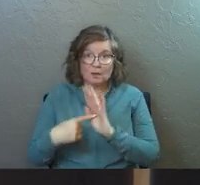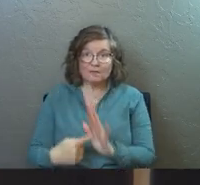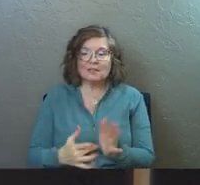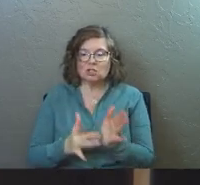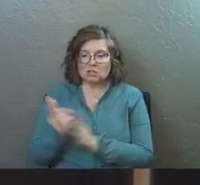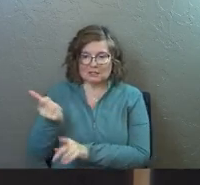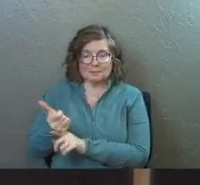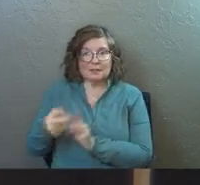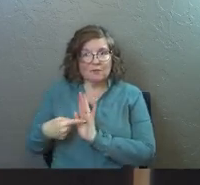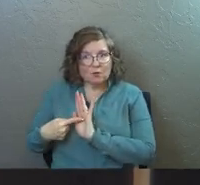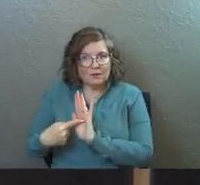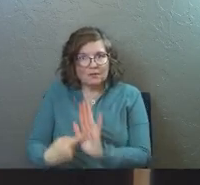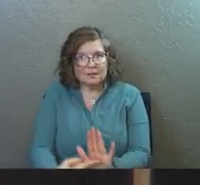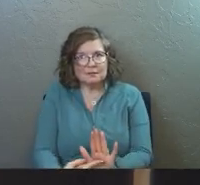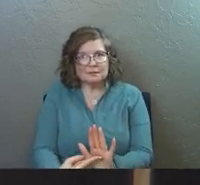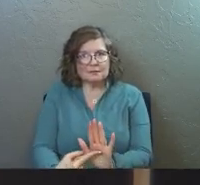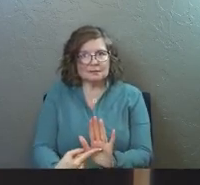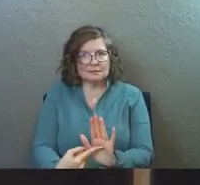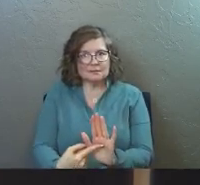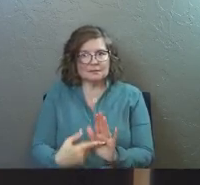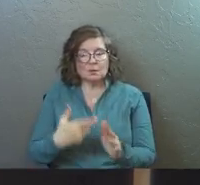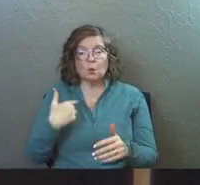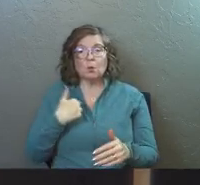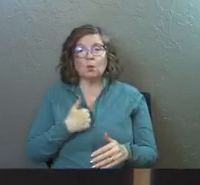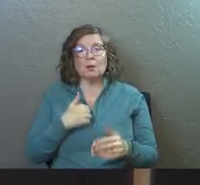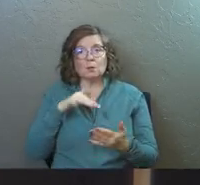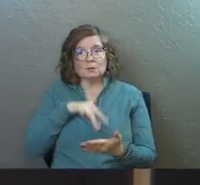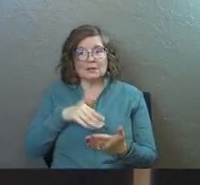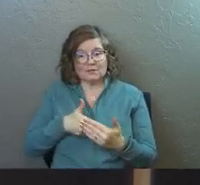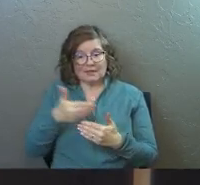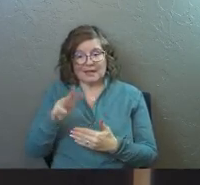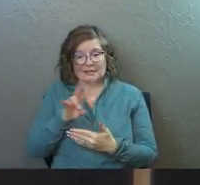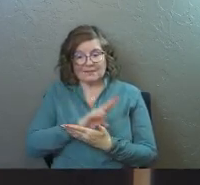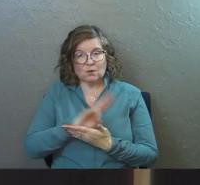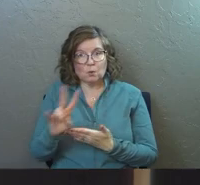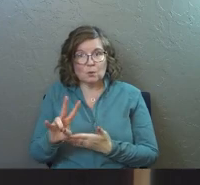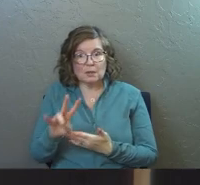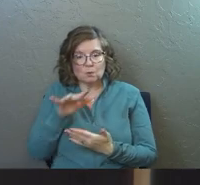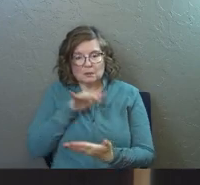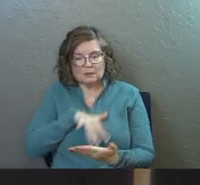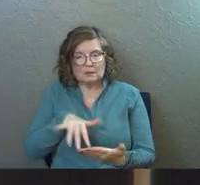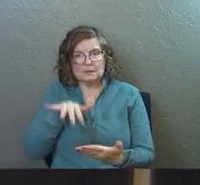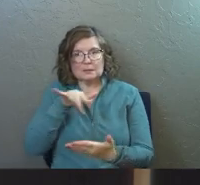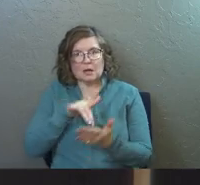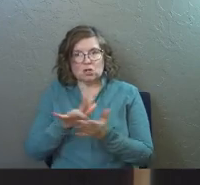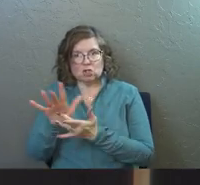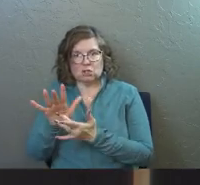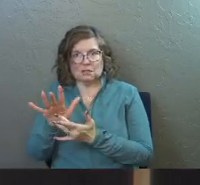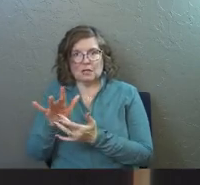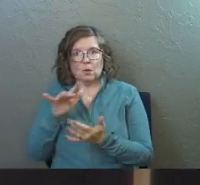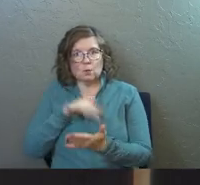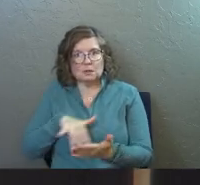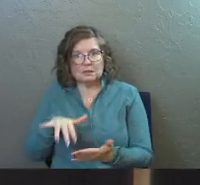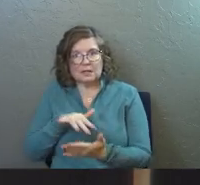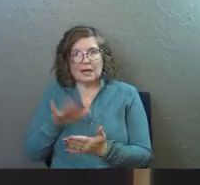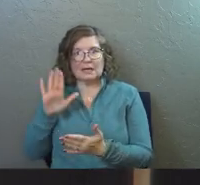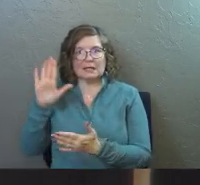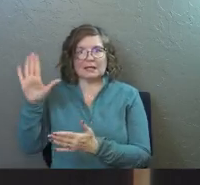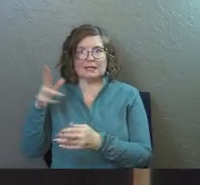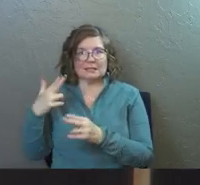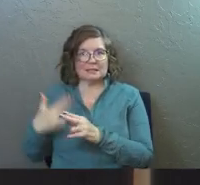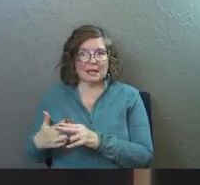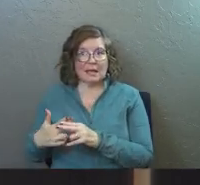revealed, Jesus reveals it. So we're going to study for the next 7 weeks, we're going to study Jesus, and we're going to study